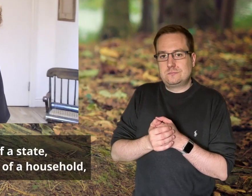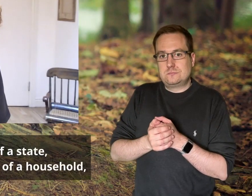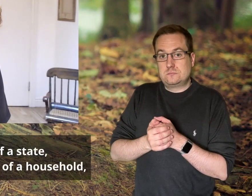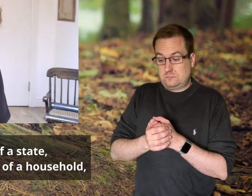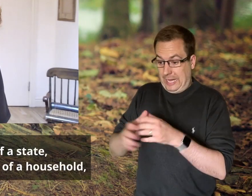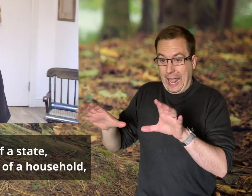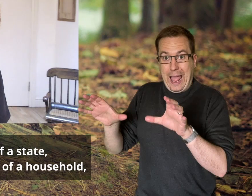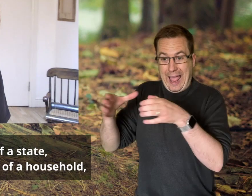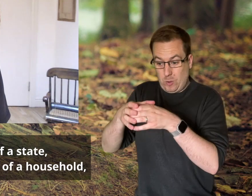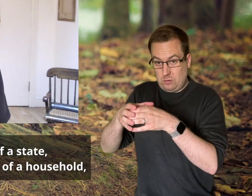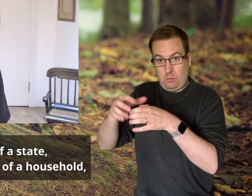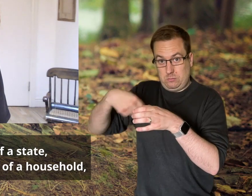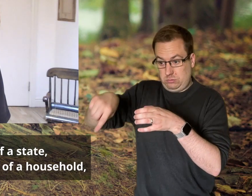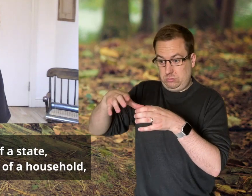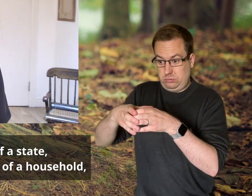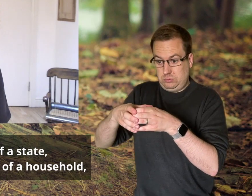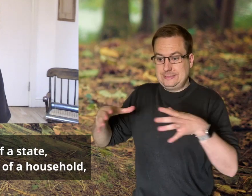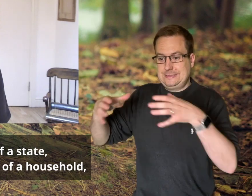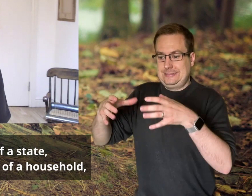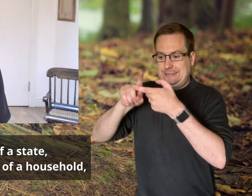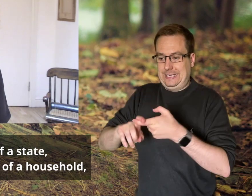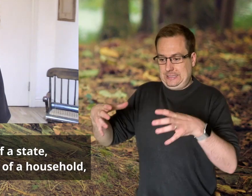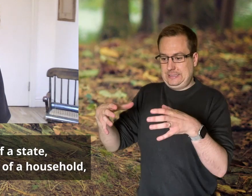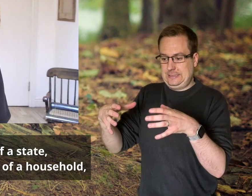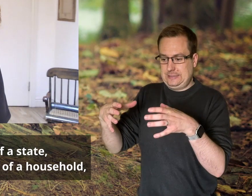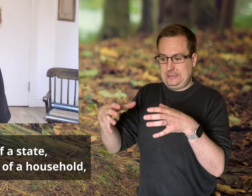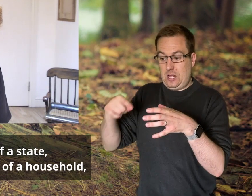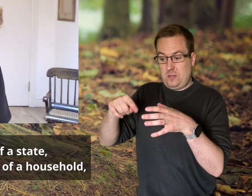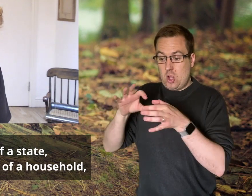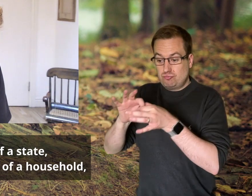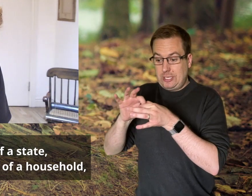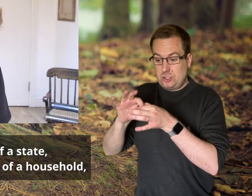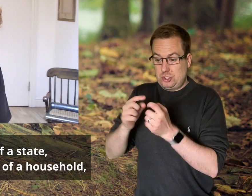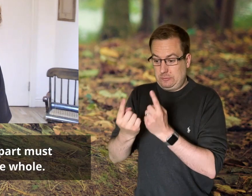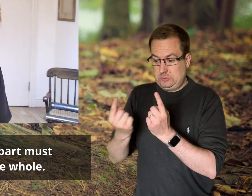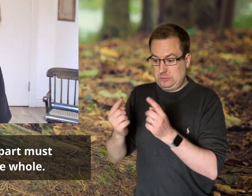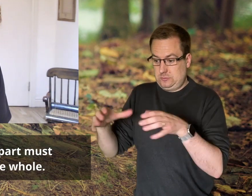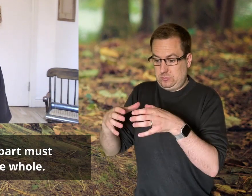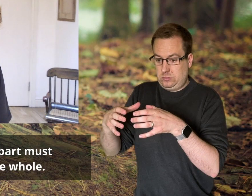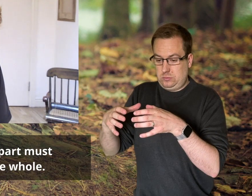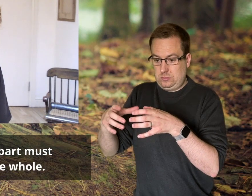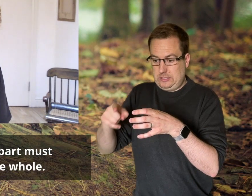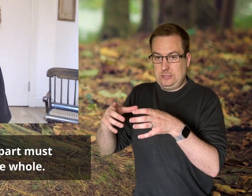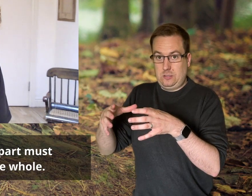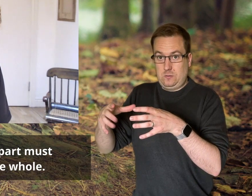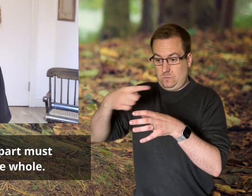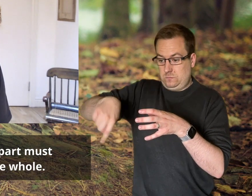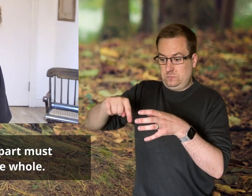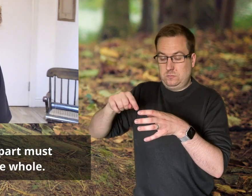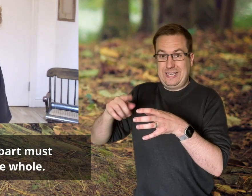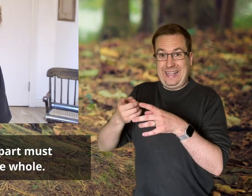every household is part of a state, and these relationships are part of a household, and the excellence of the